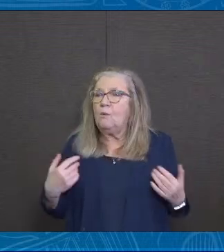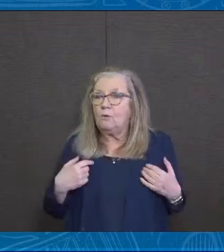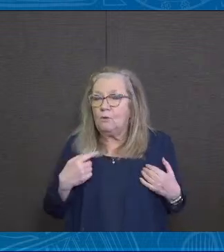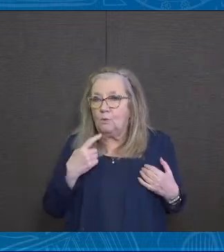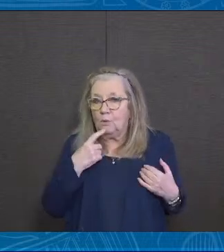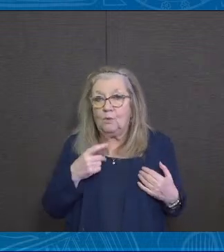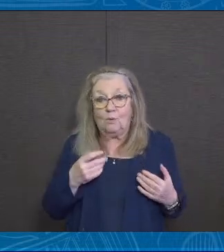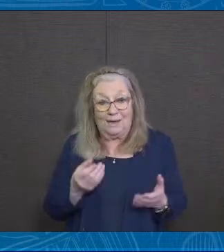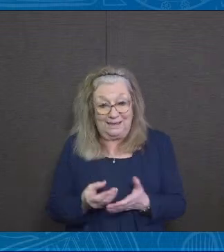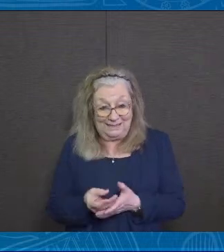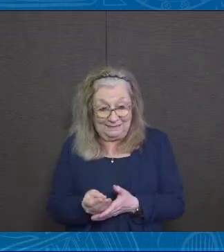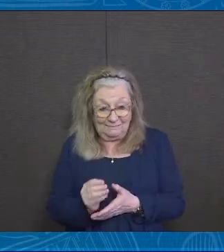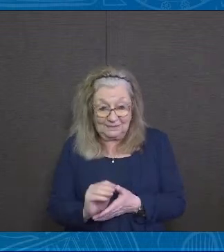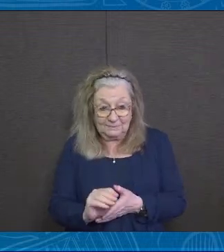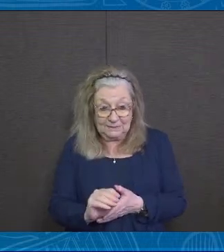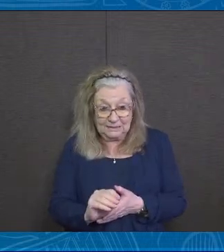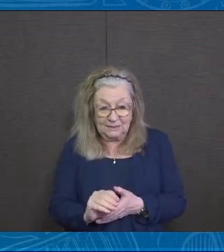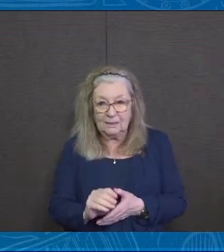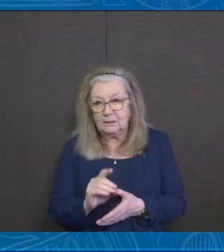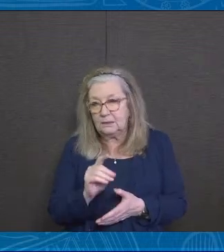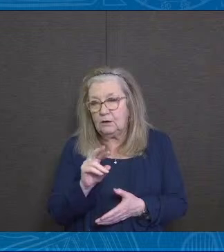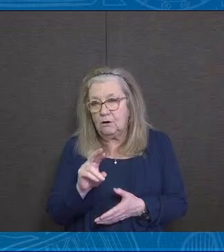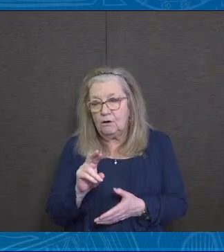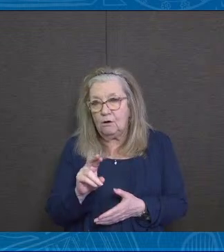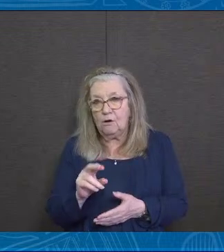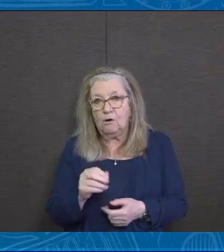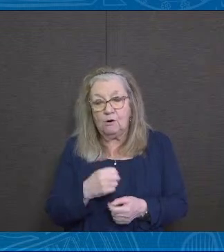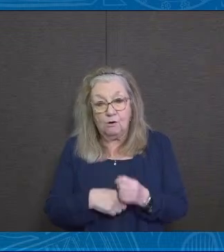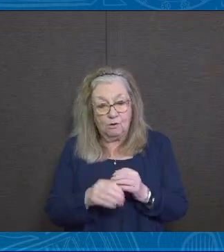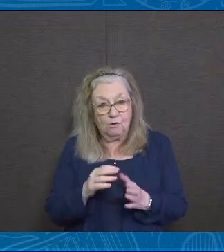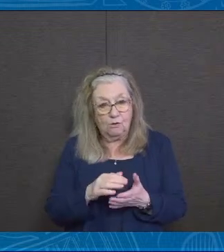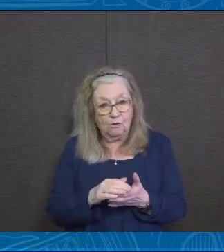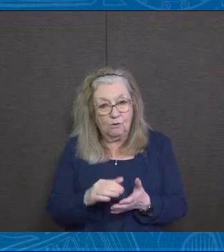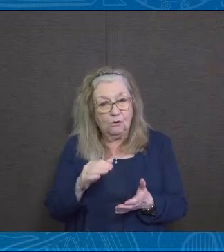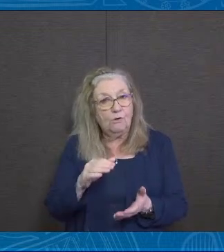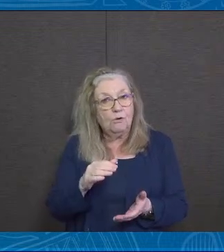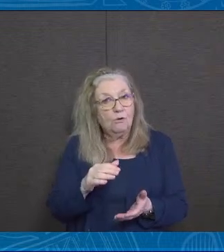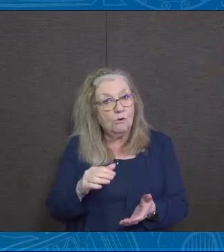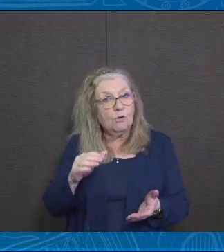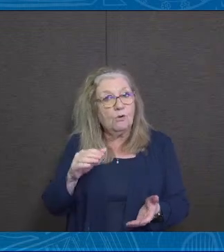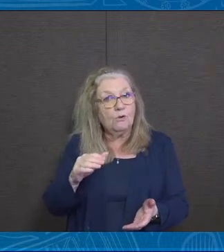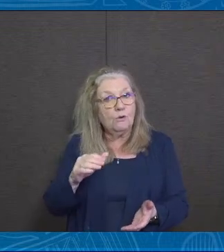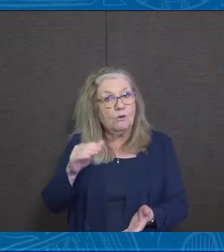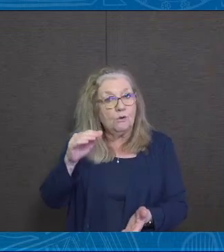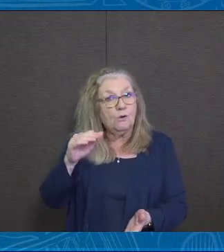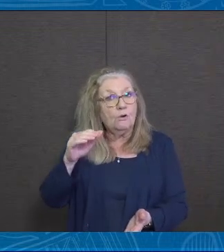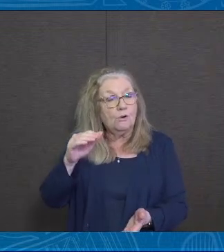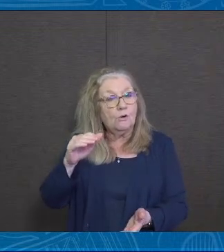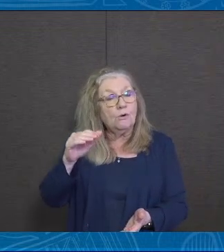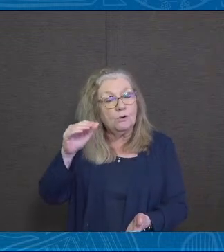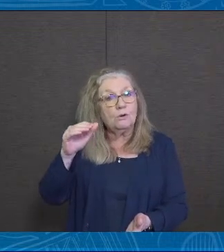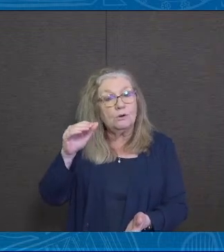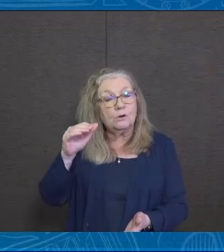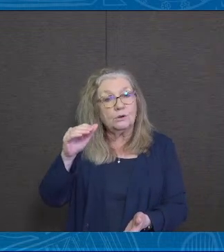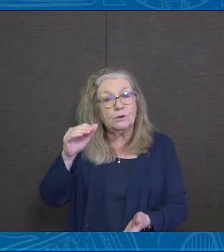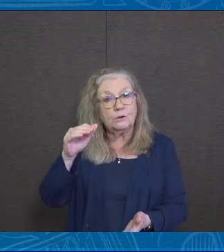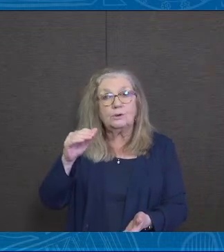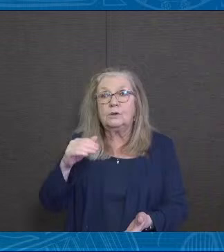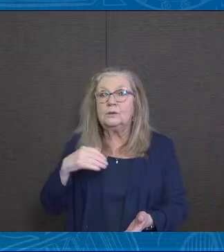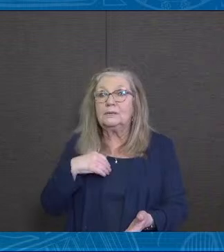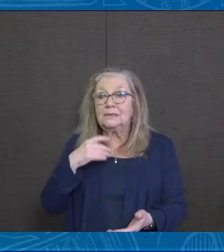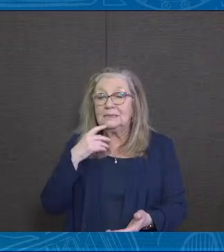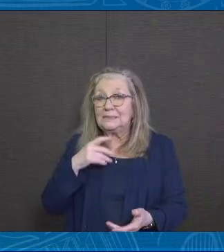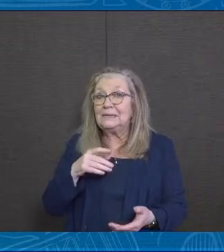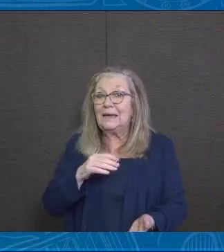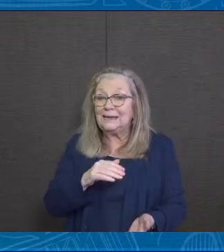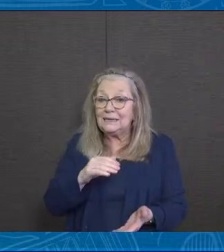investment in disaster risk, where we have what has been happening from my observation, and it's part of the discussions, is that exponential